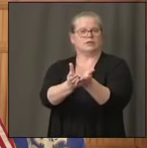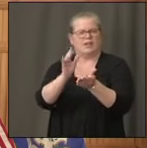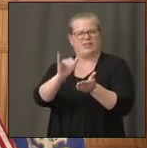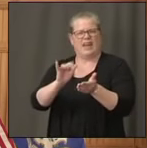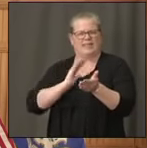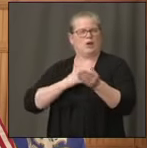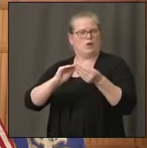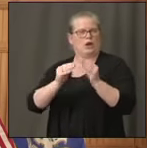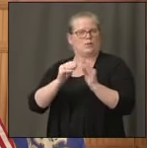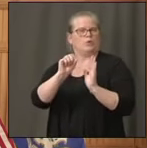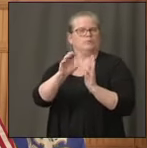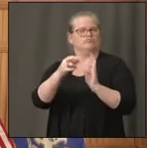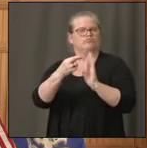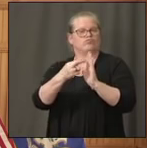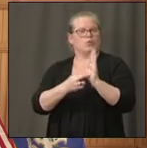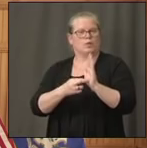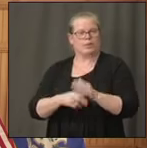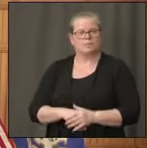CT News Junkie.